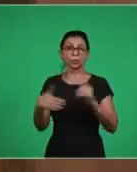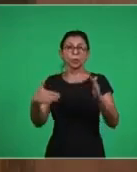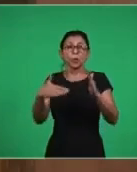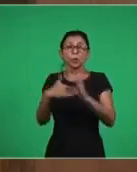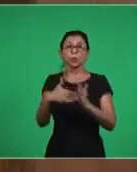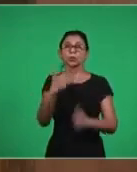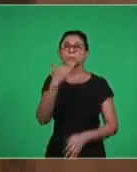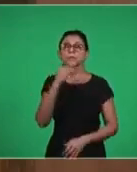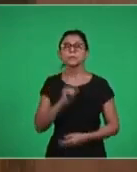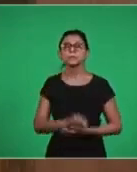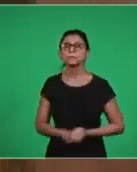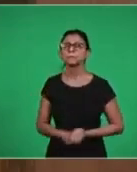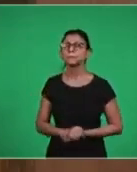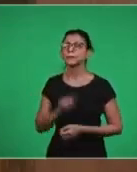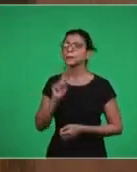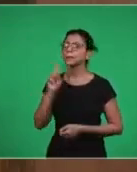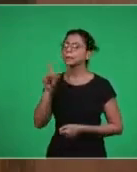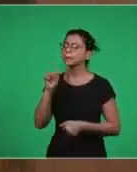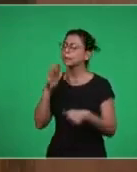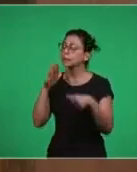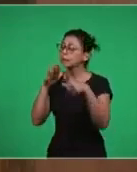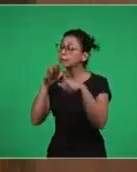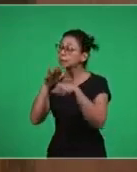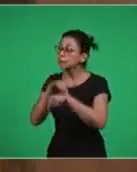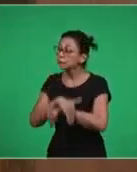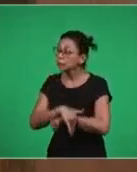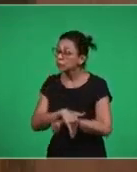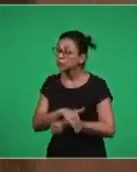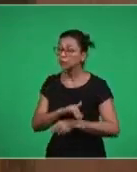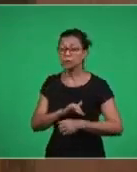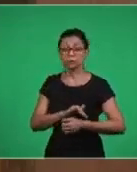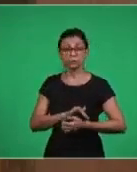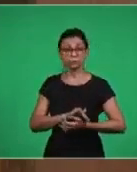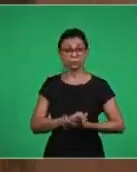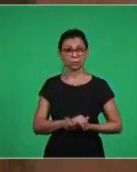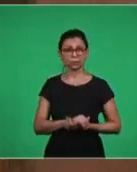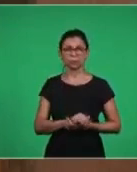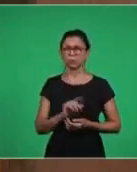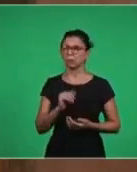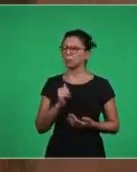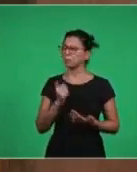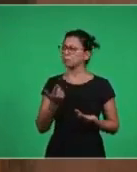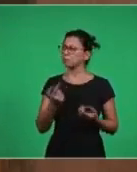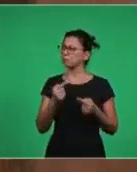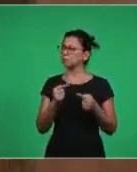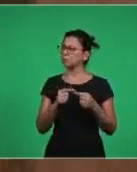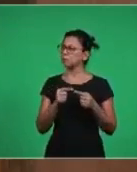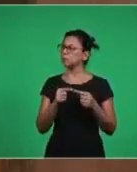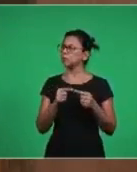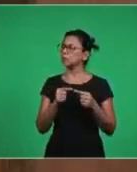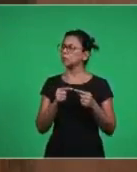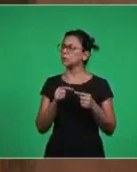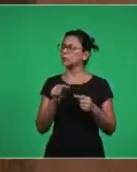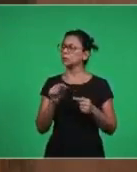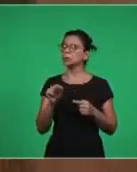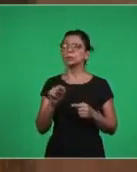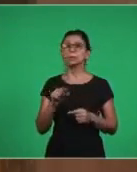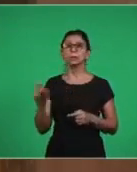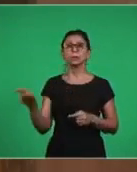night. What about this night? What the night has to do with us? It has, because